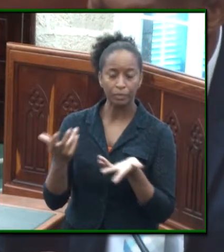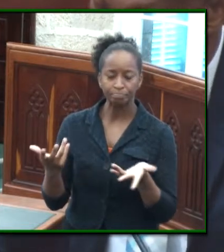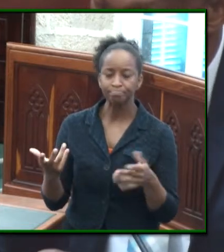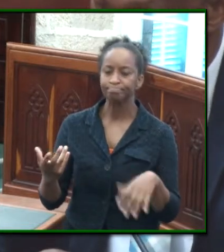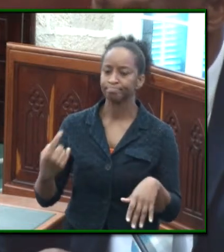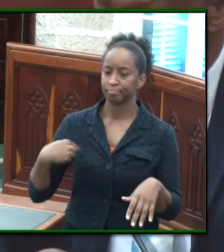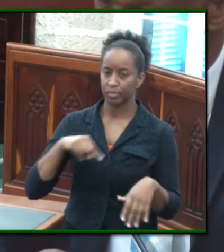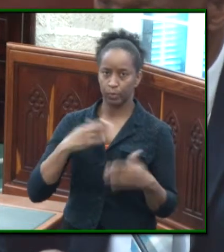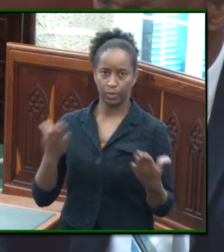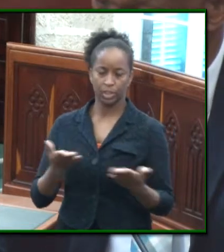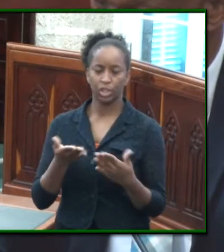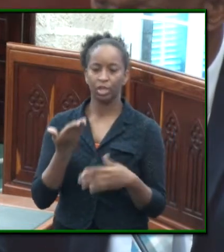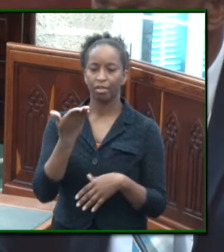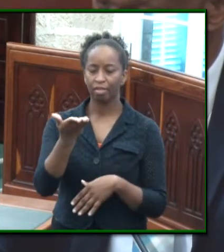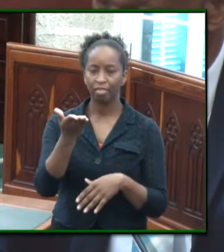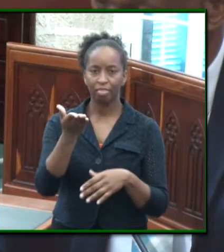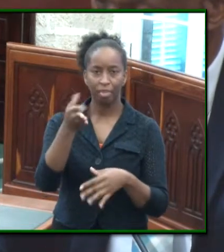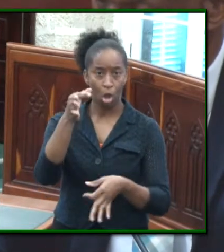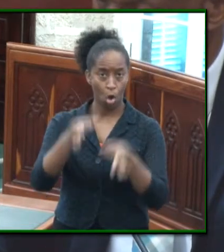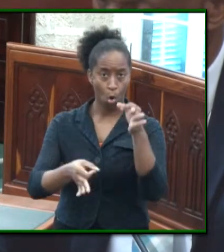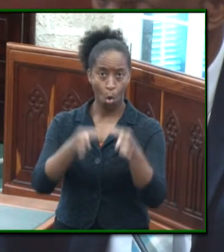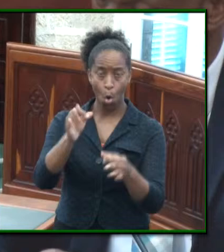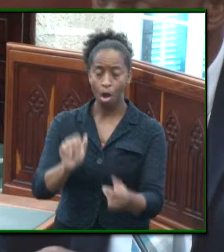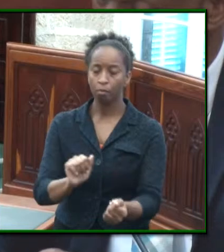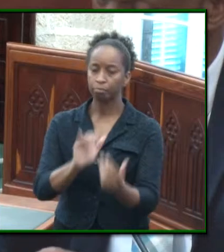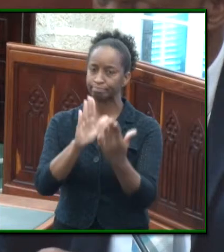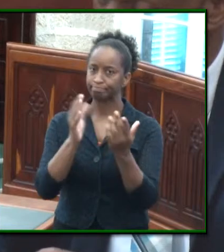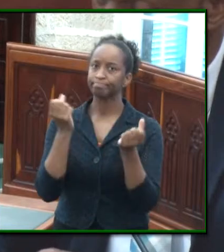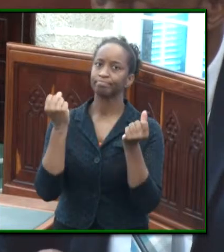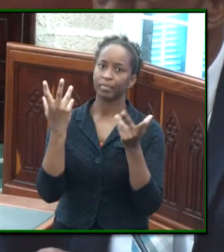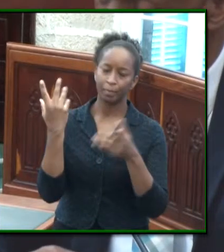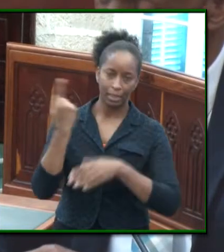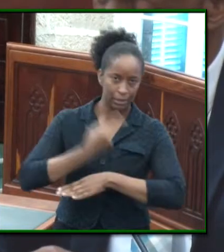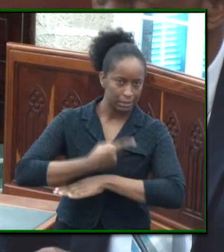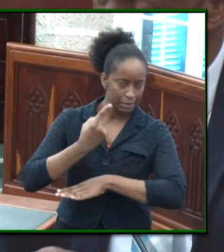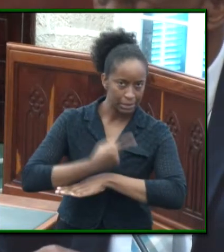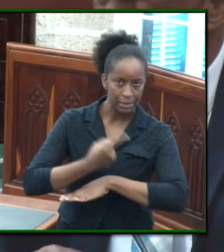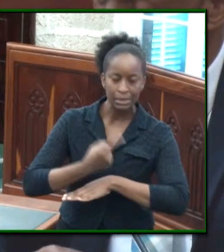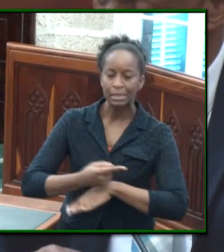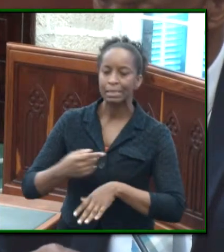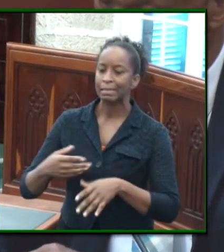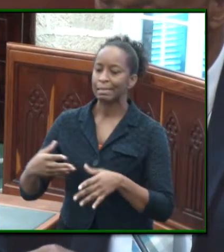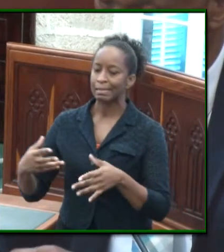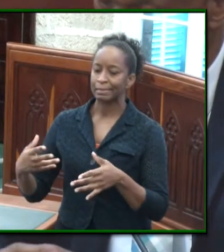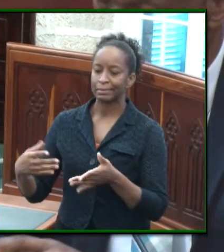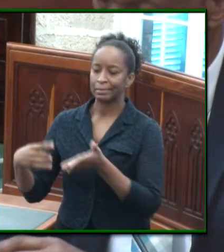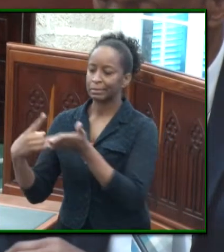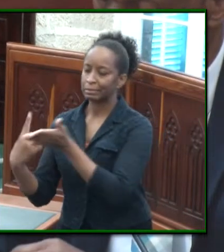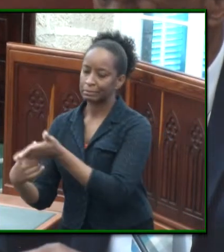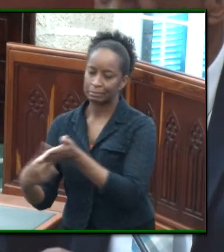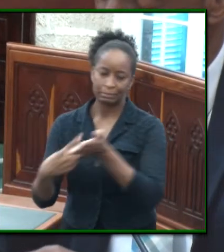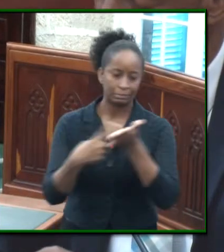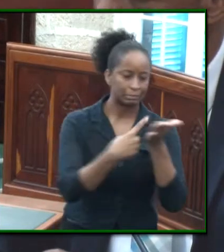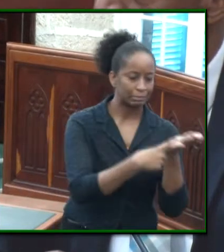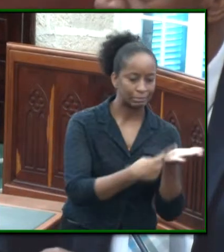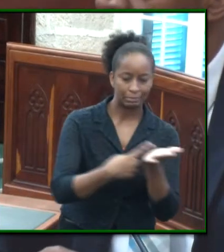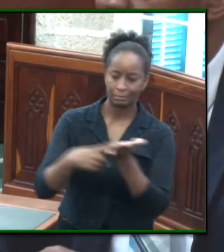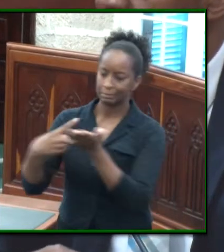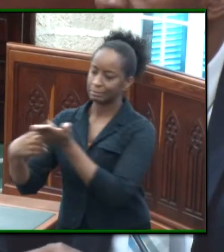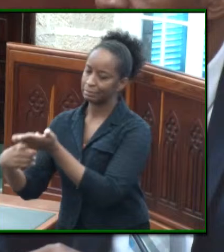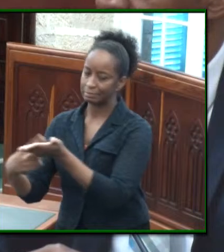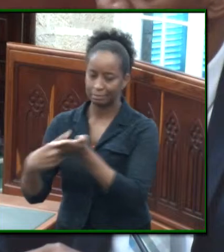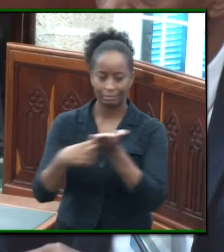judge. The parties had a presence in Turks and Caicos,